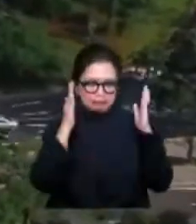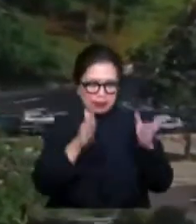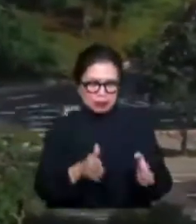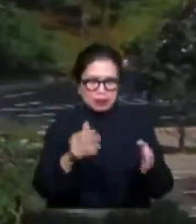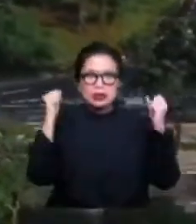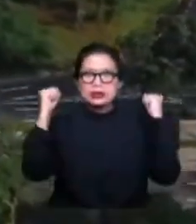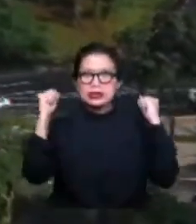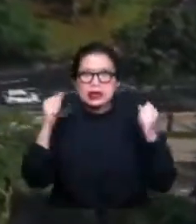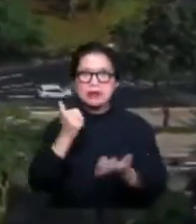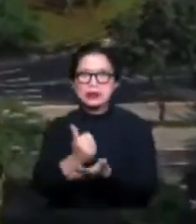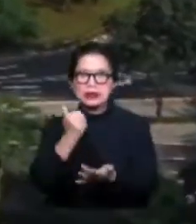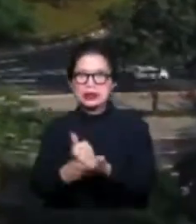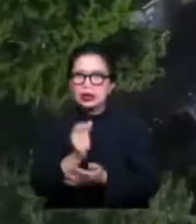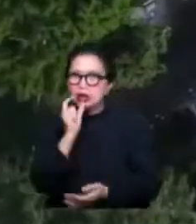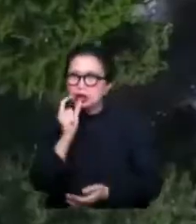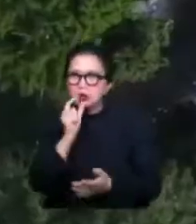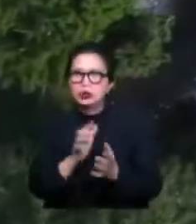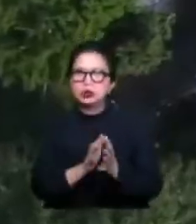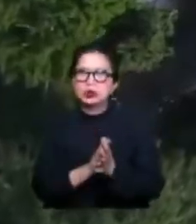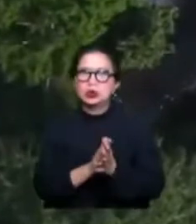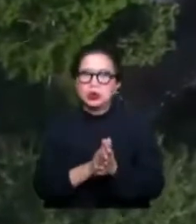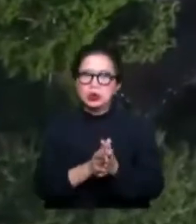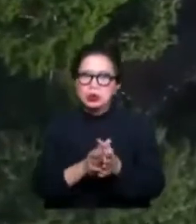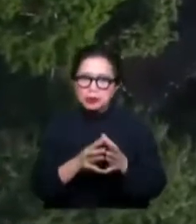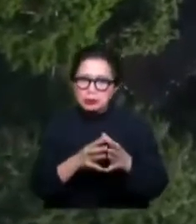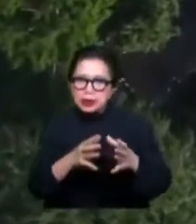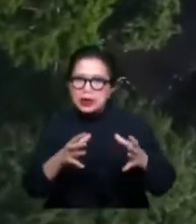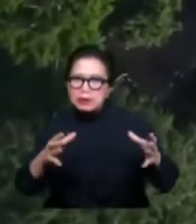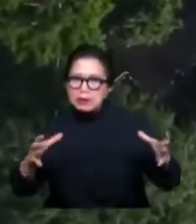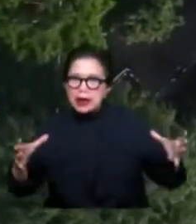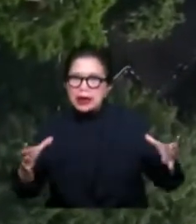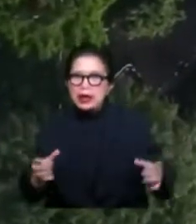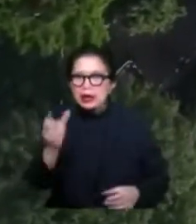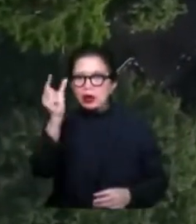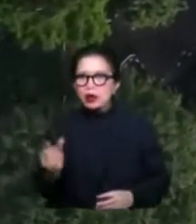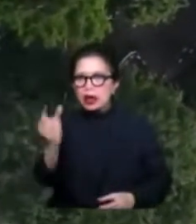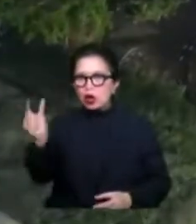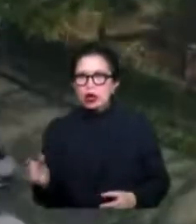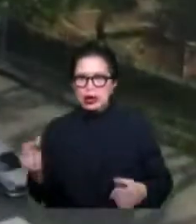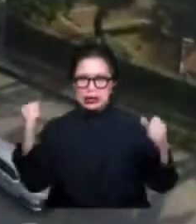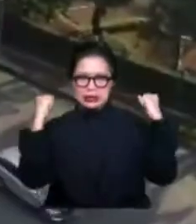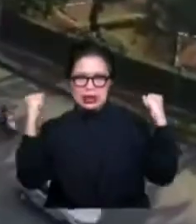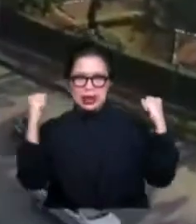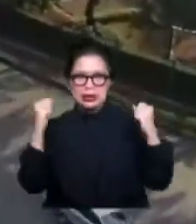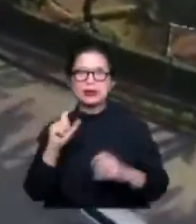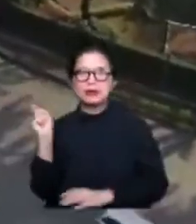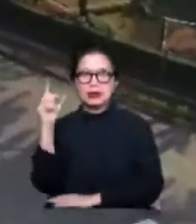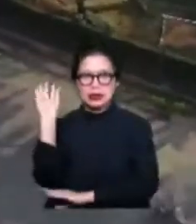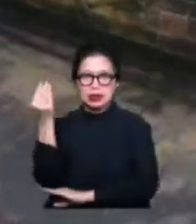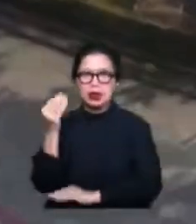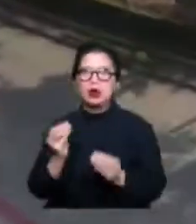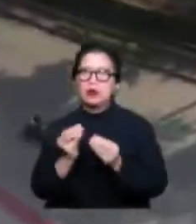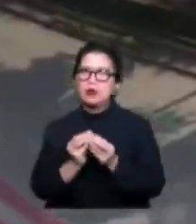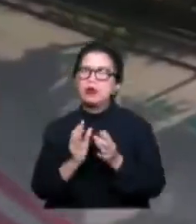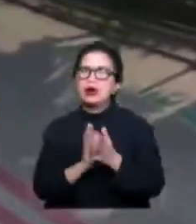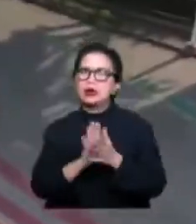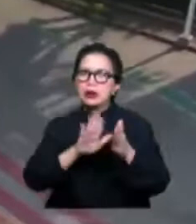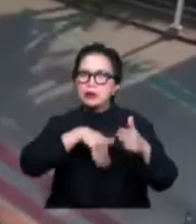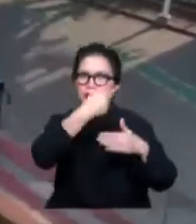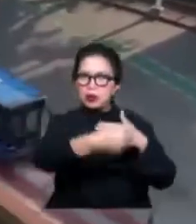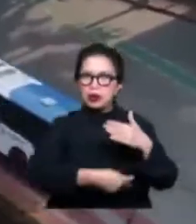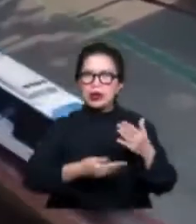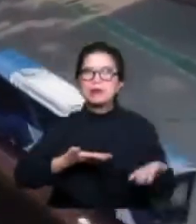the government of the DKI Jakarta has provided several programs to improve healthy service to the community. One